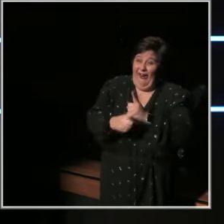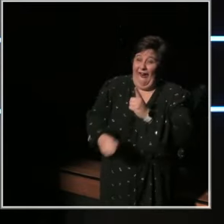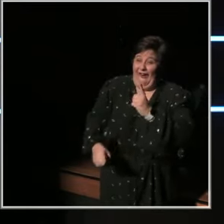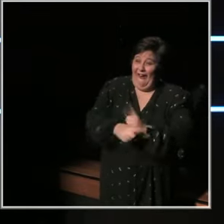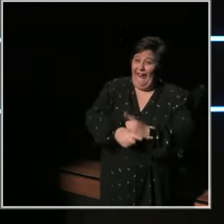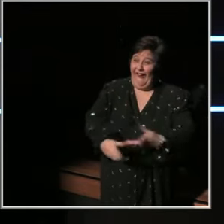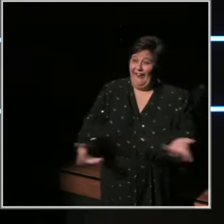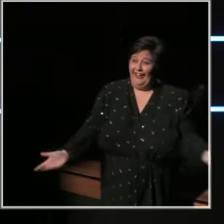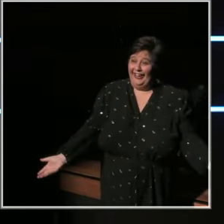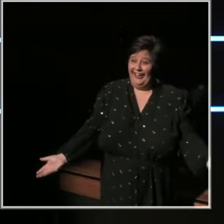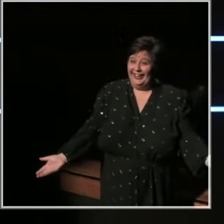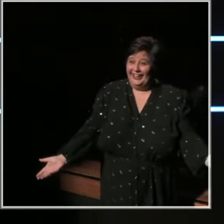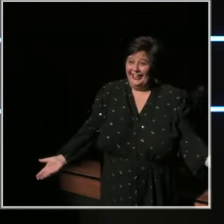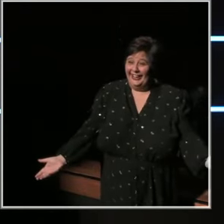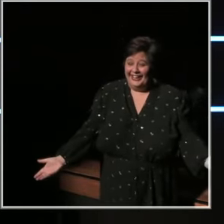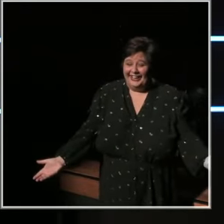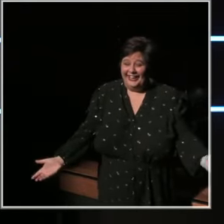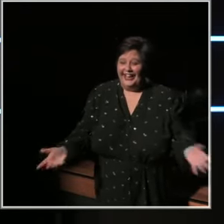talk.